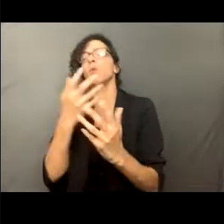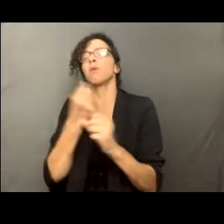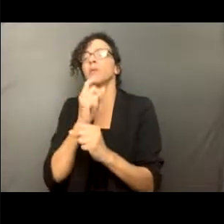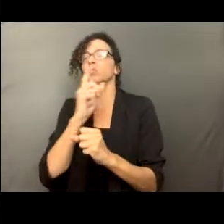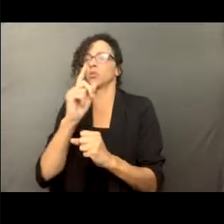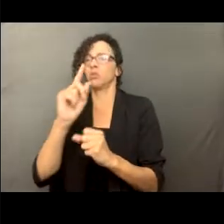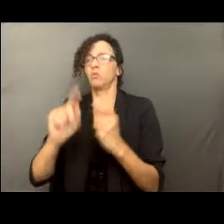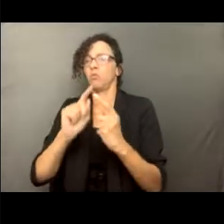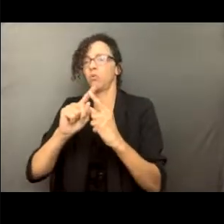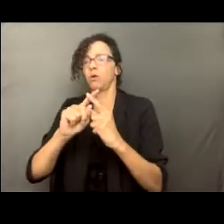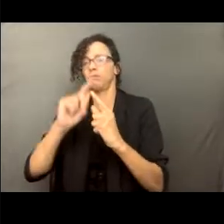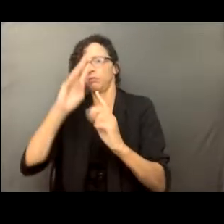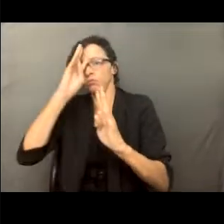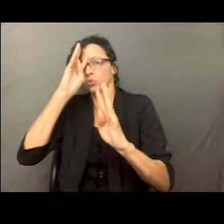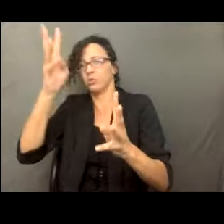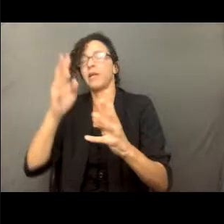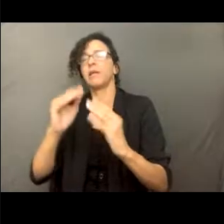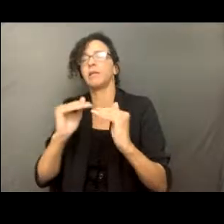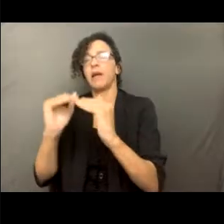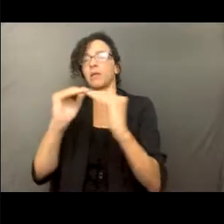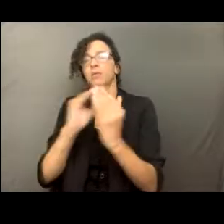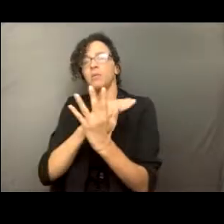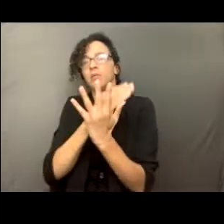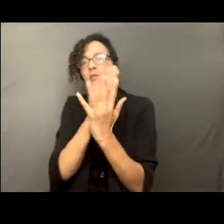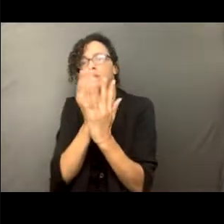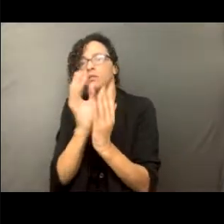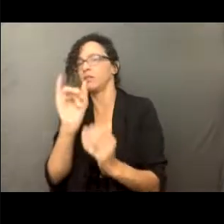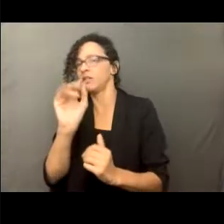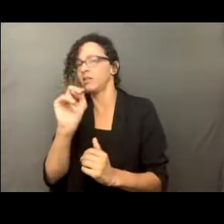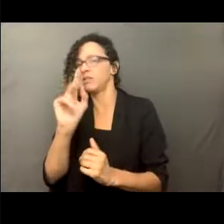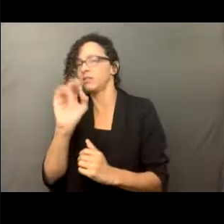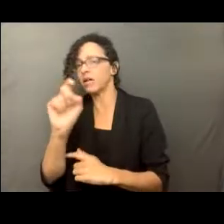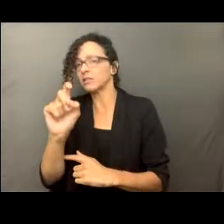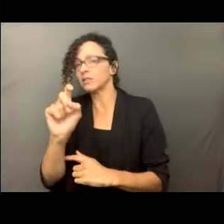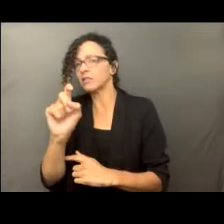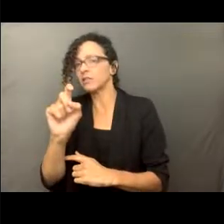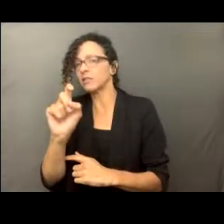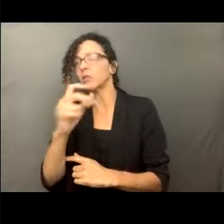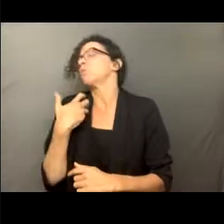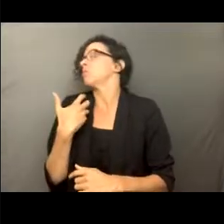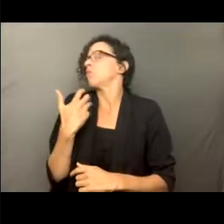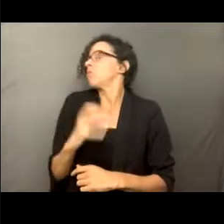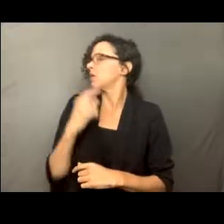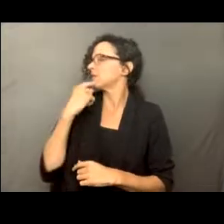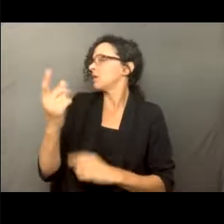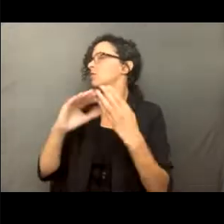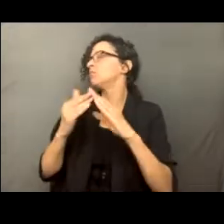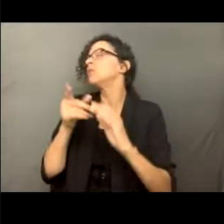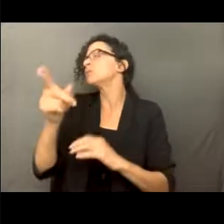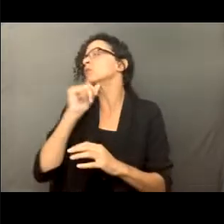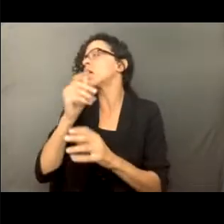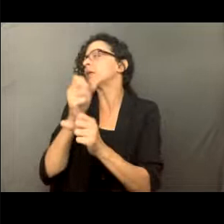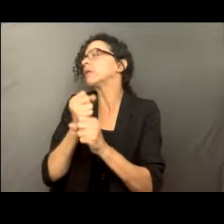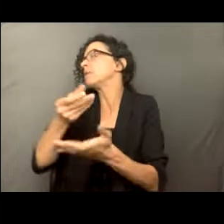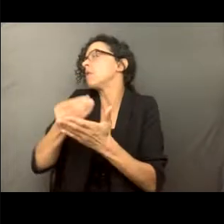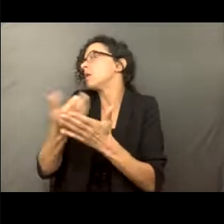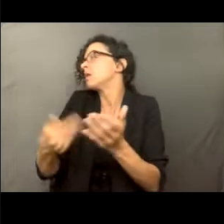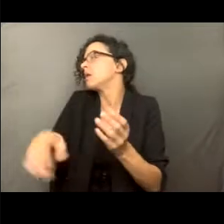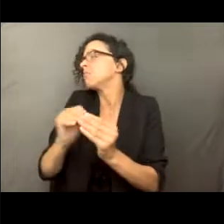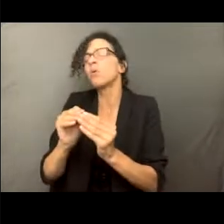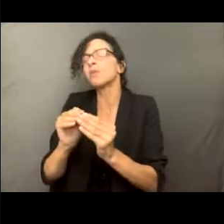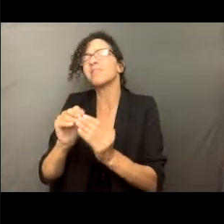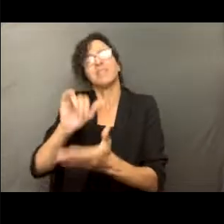you're not telling that community, well, you no longer get money. And that's one of the problems is that, like, give us incentives to solve the